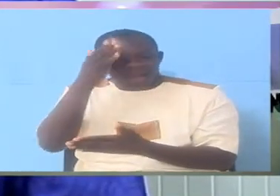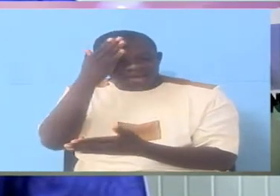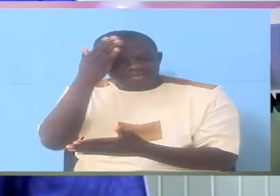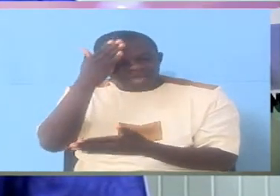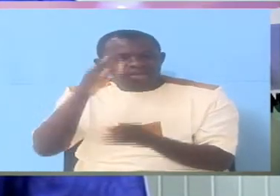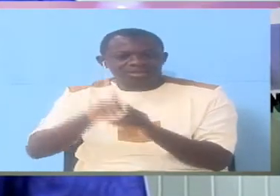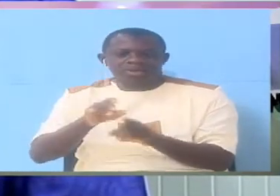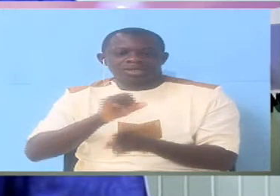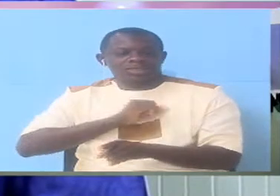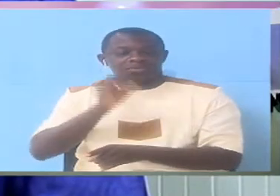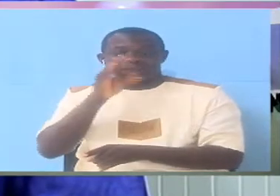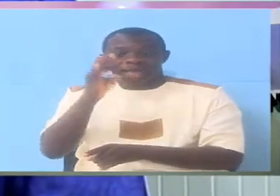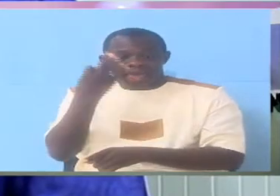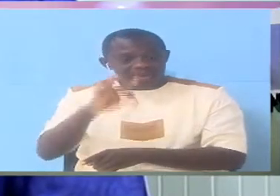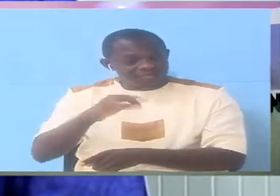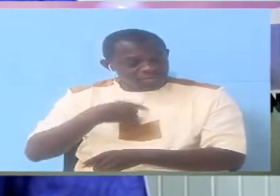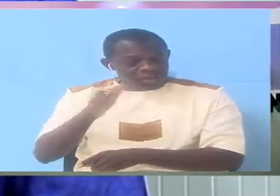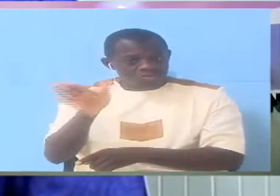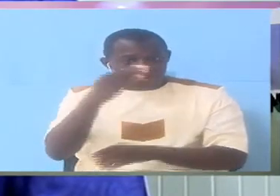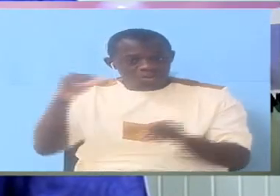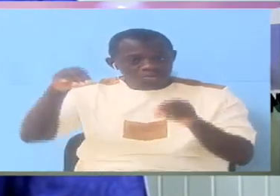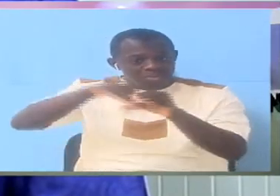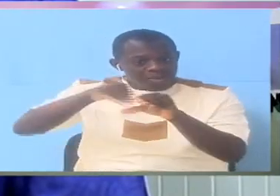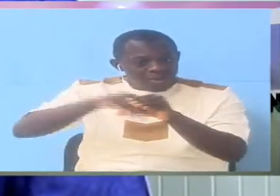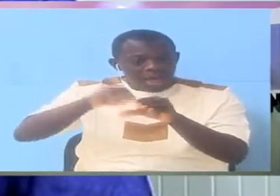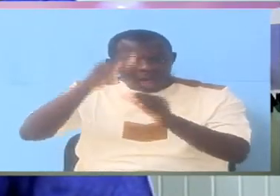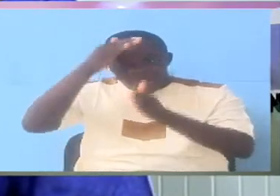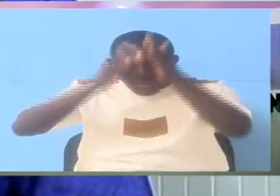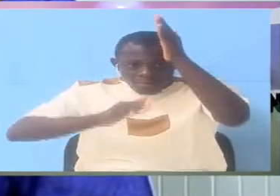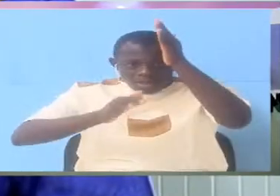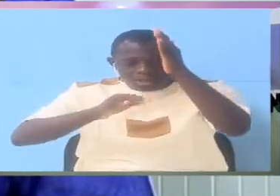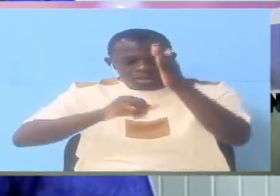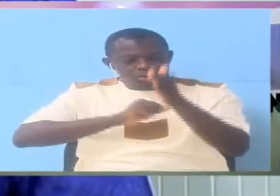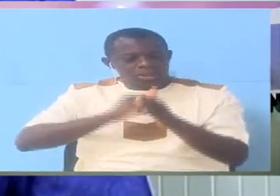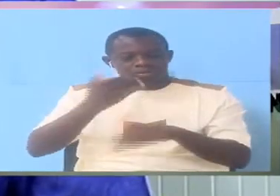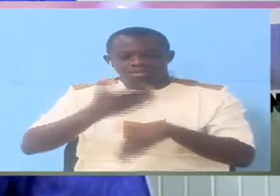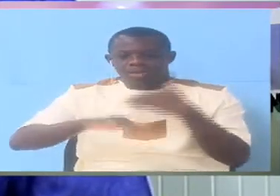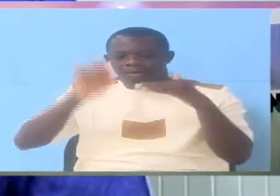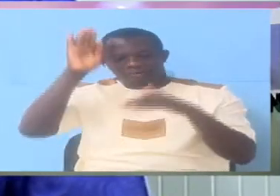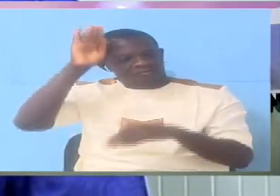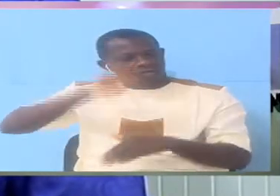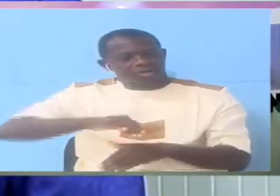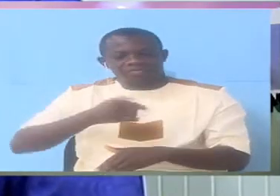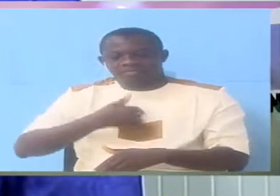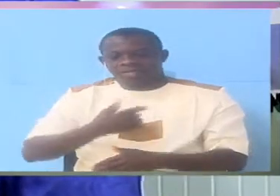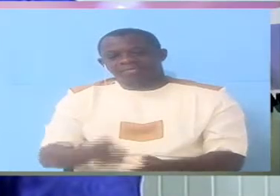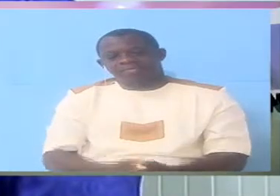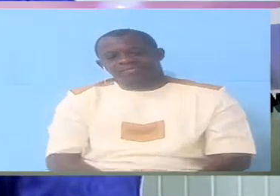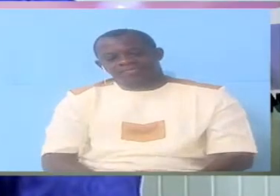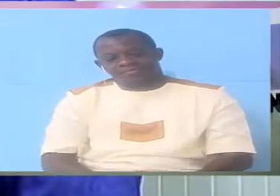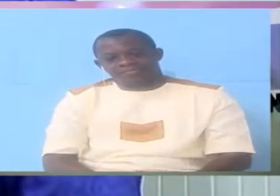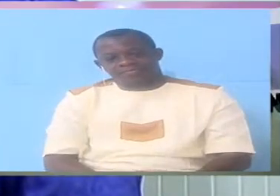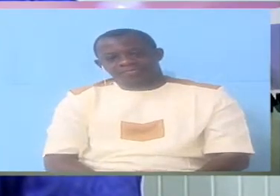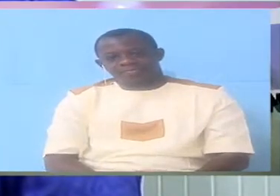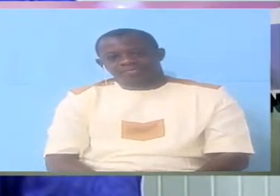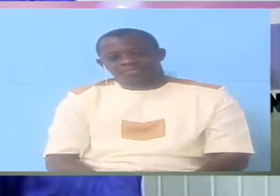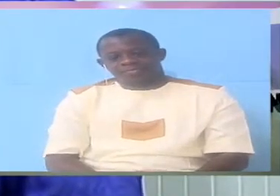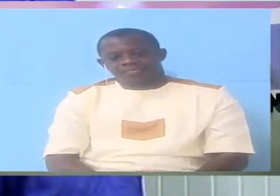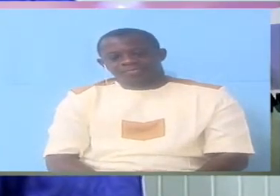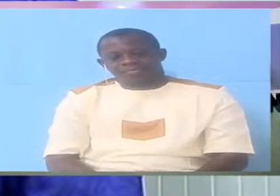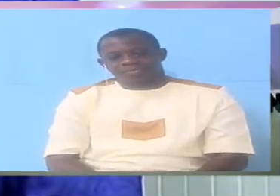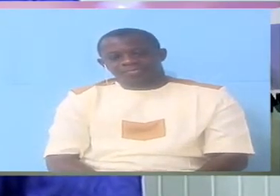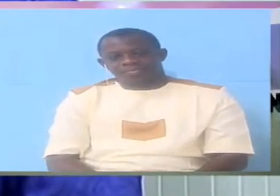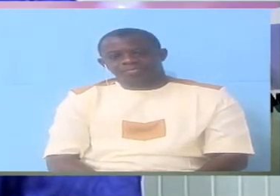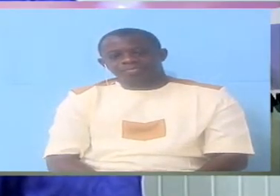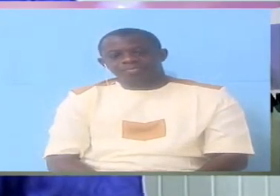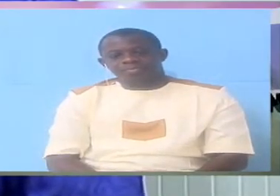said that she would not forgive me if I joined the army. Then what mo natana si famira then GPTC natana